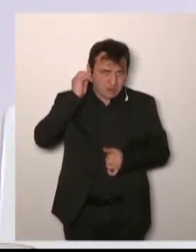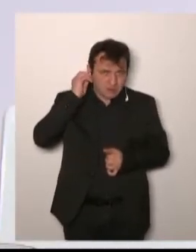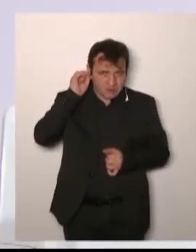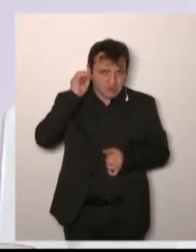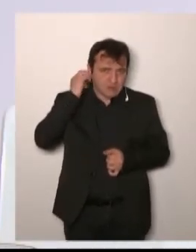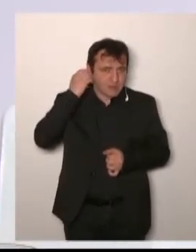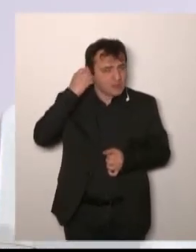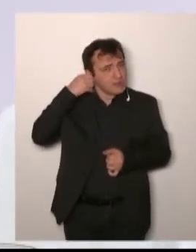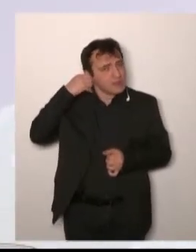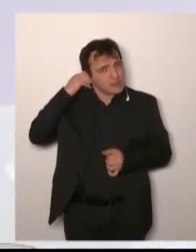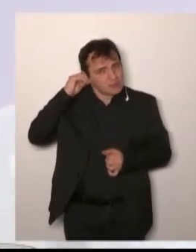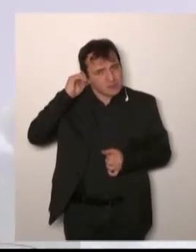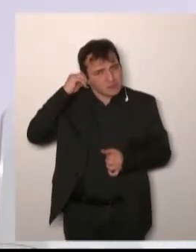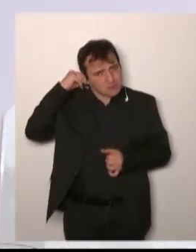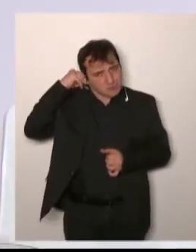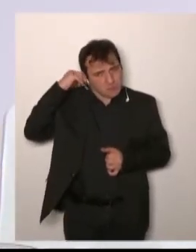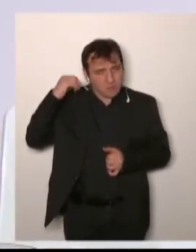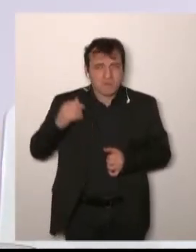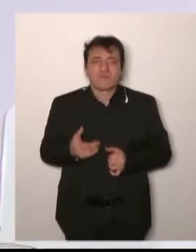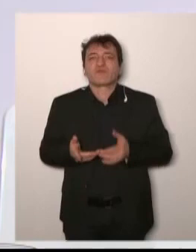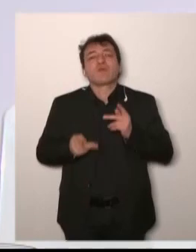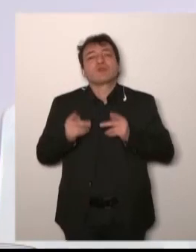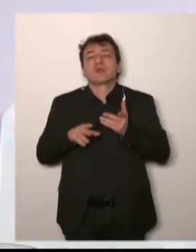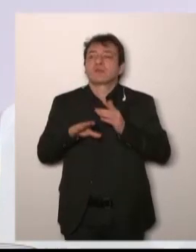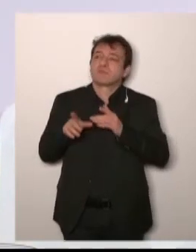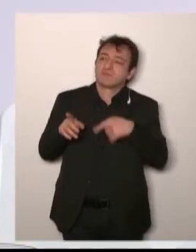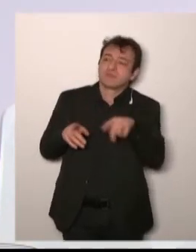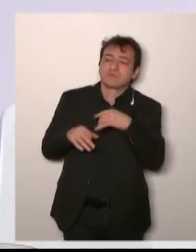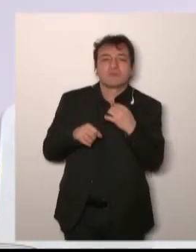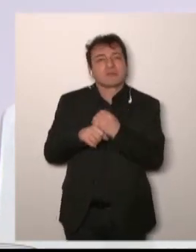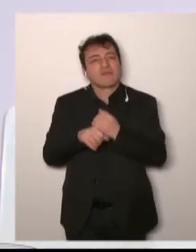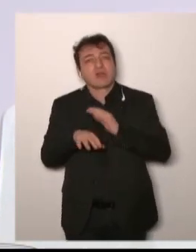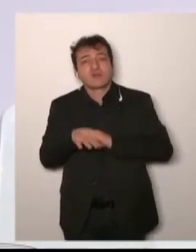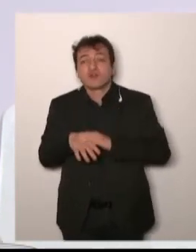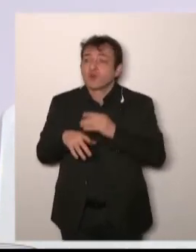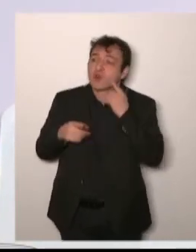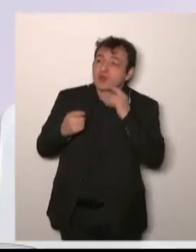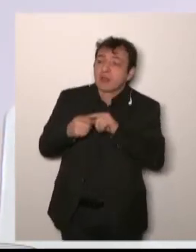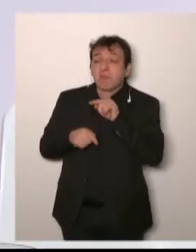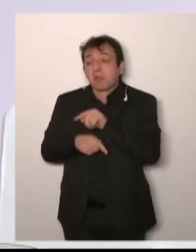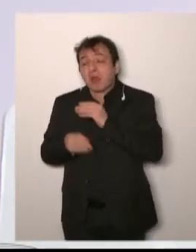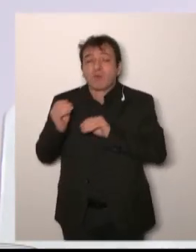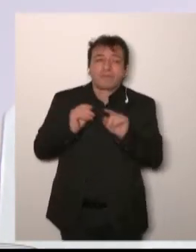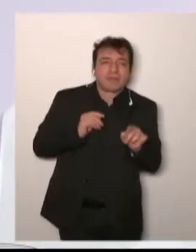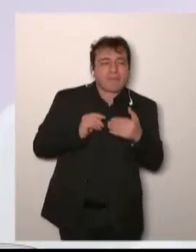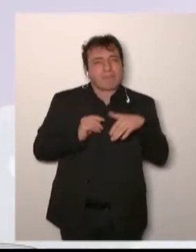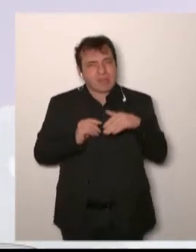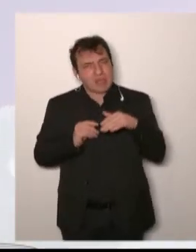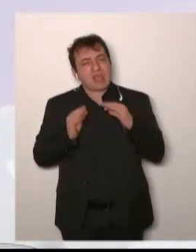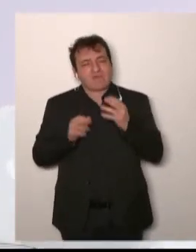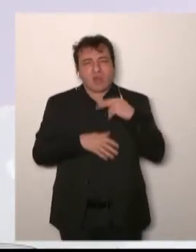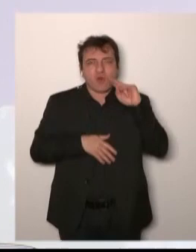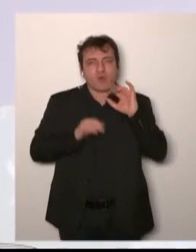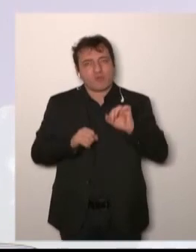need to achieve more as a European entity. So what does the Mission on Cancer try to